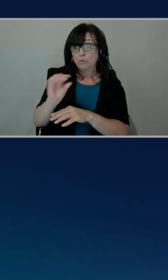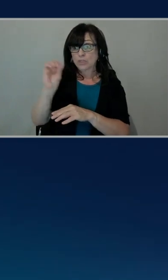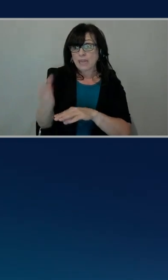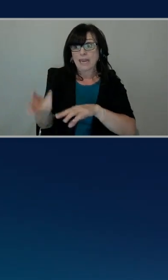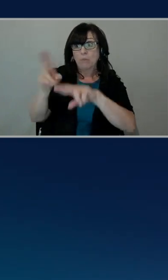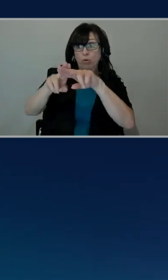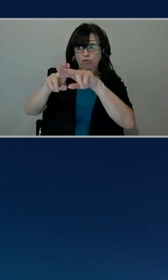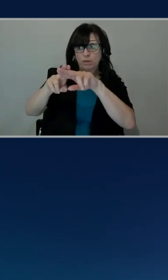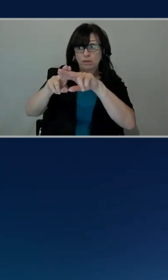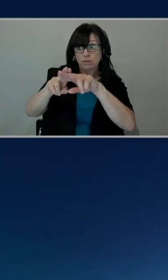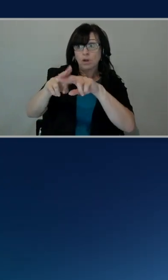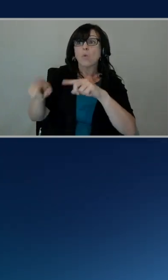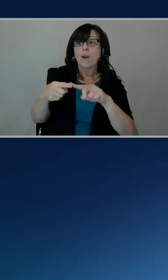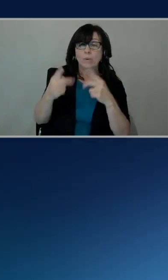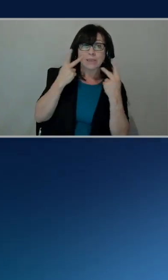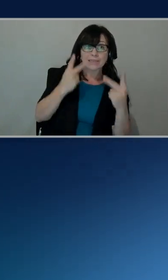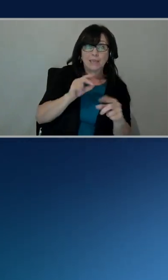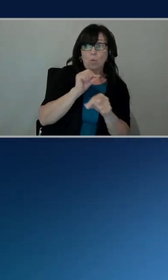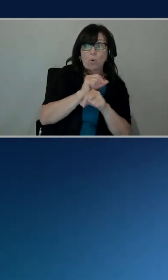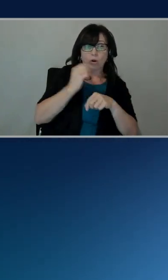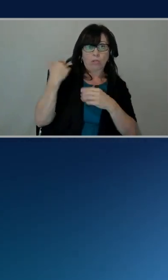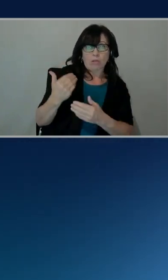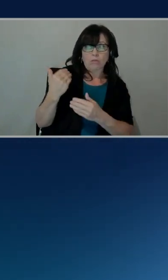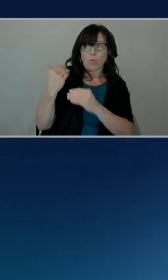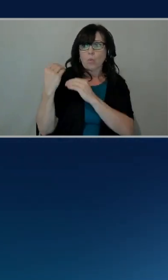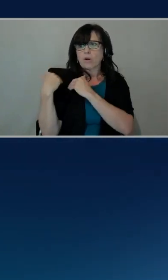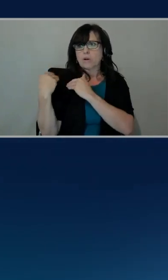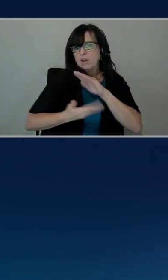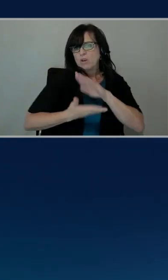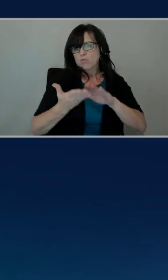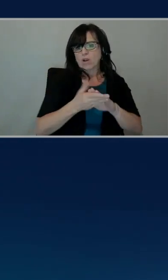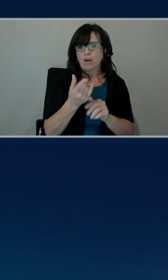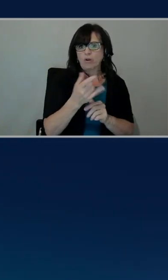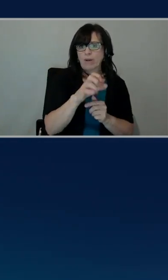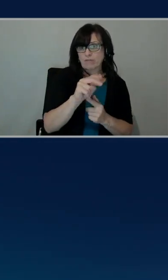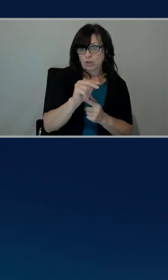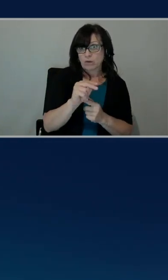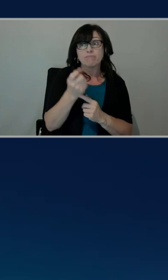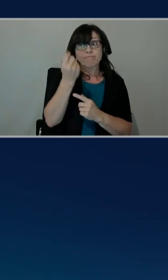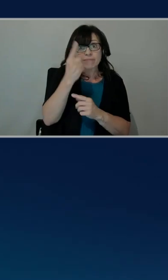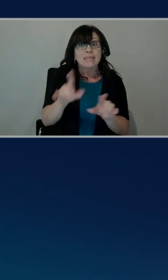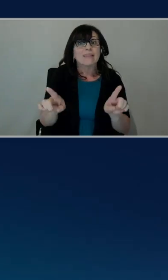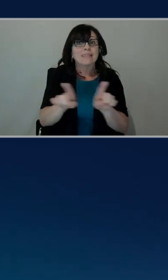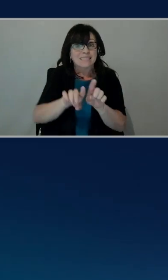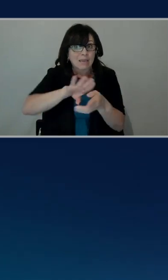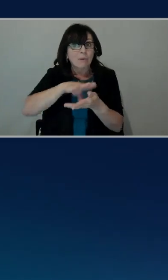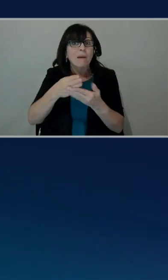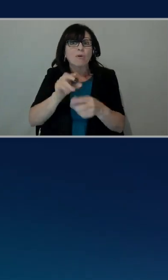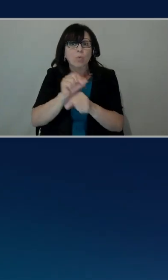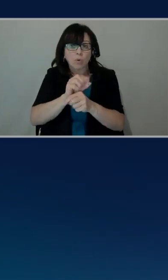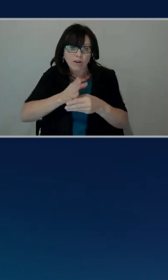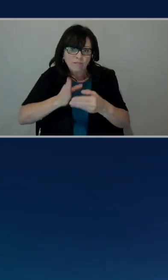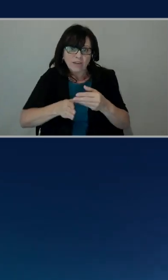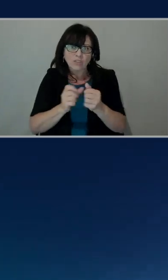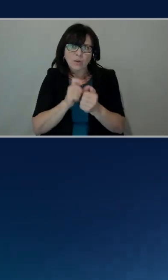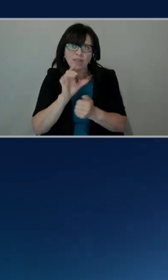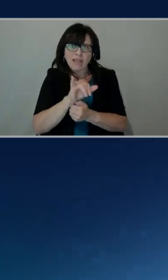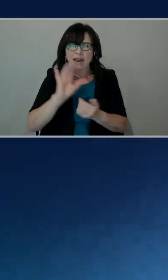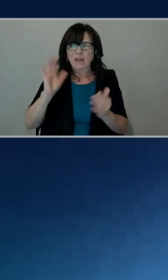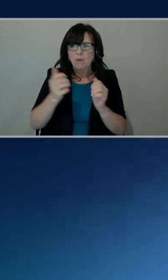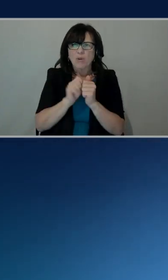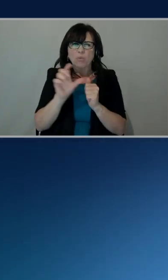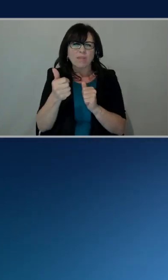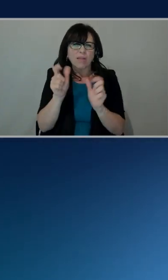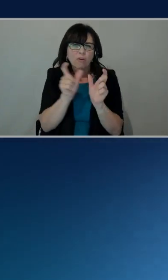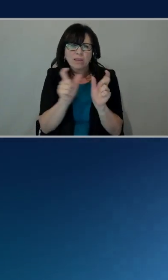running workloads on Graviton. Now, that is comparing getting the same amount of work done with a Graviton versus some other instances. Not